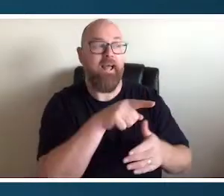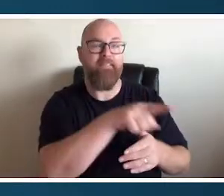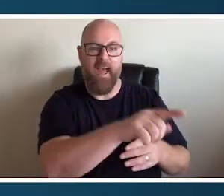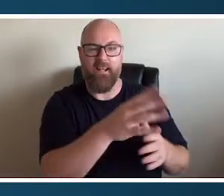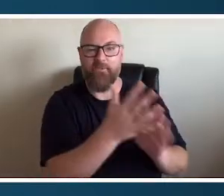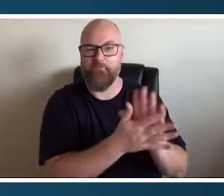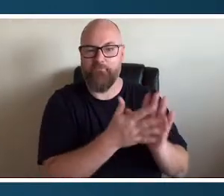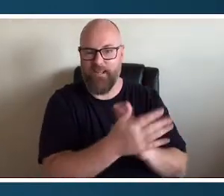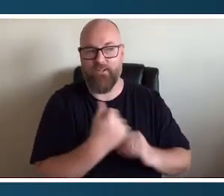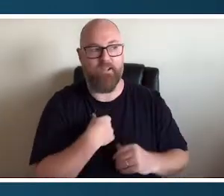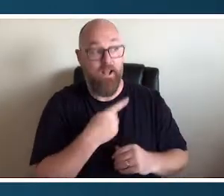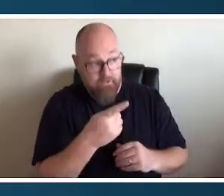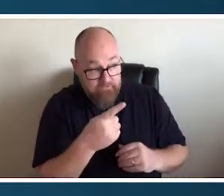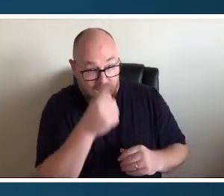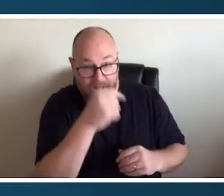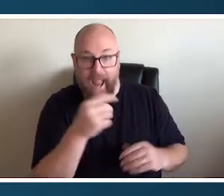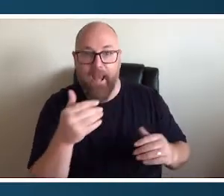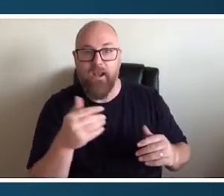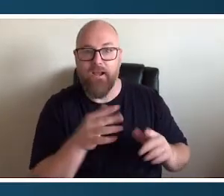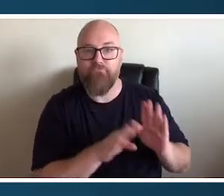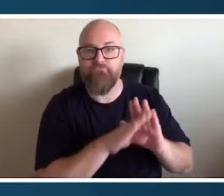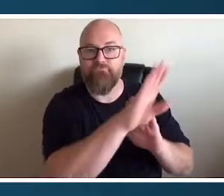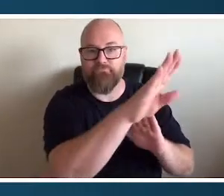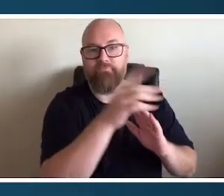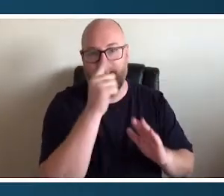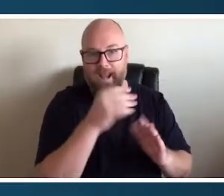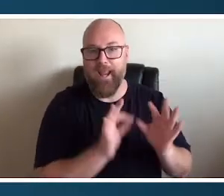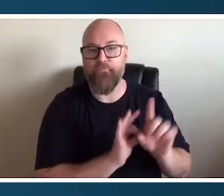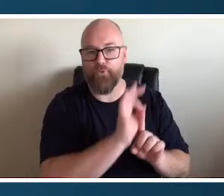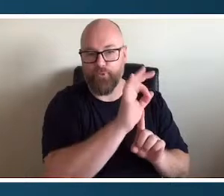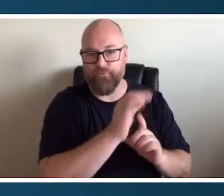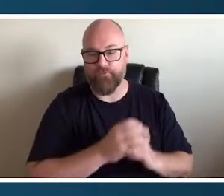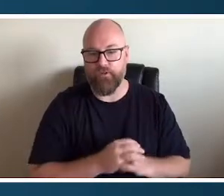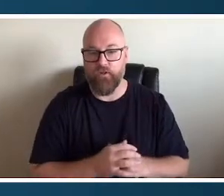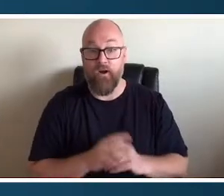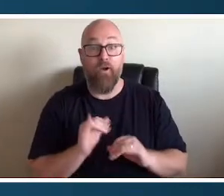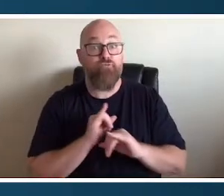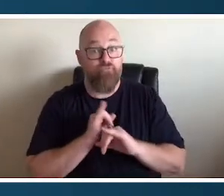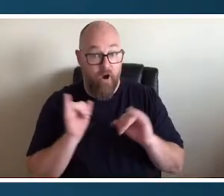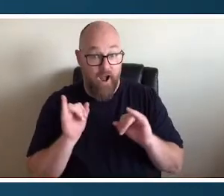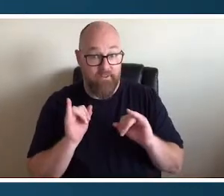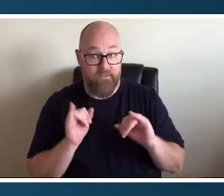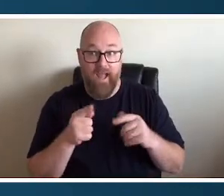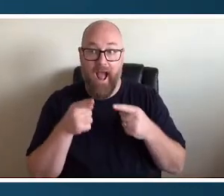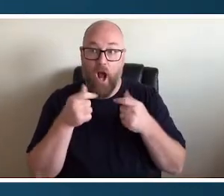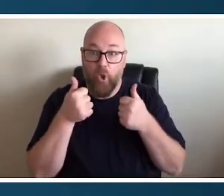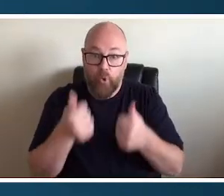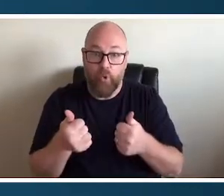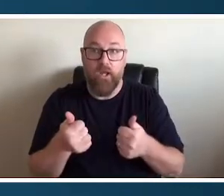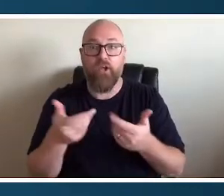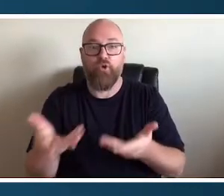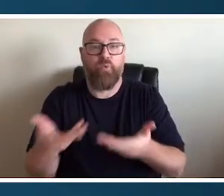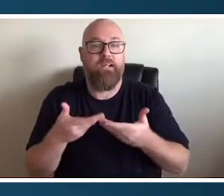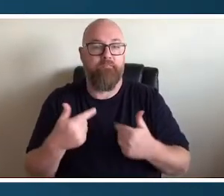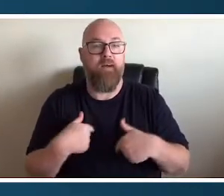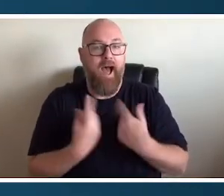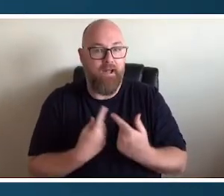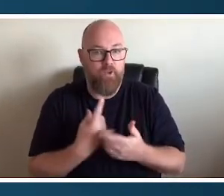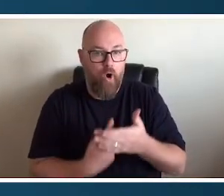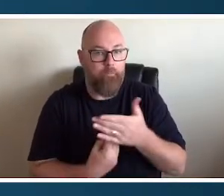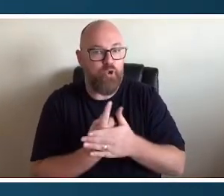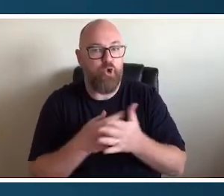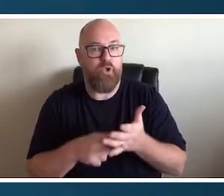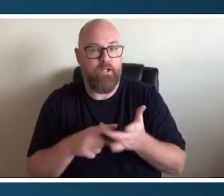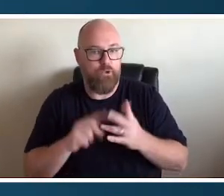to propel forward. Crises are amazing at giving us the opportunity to really,